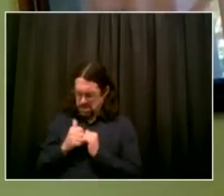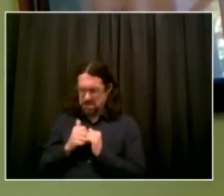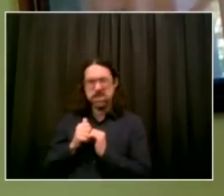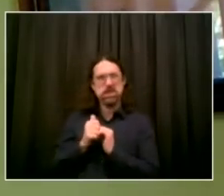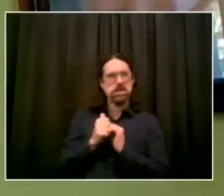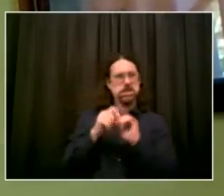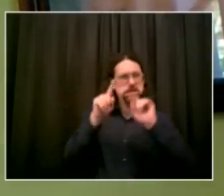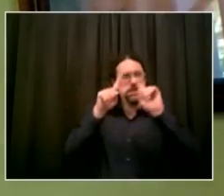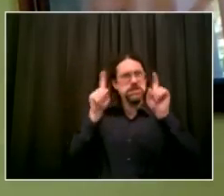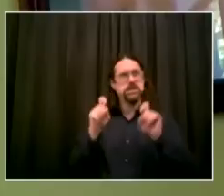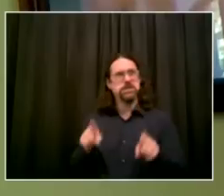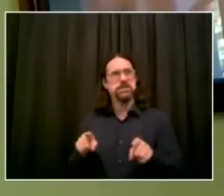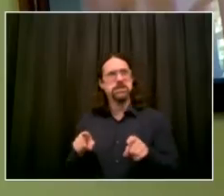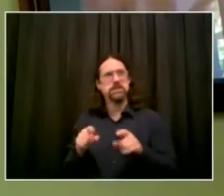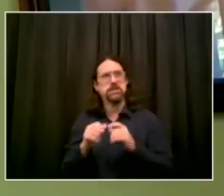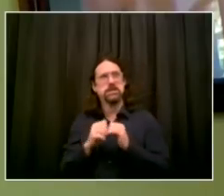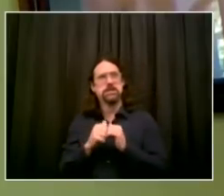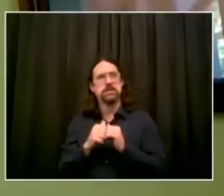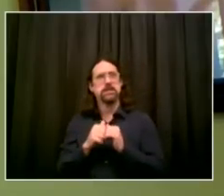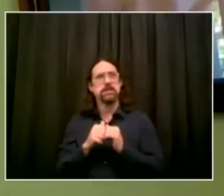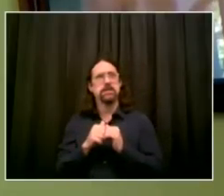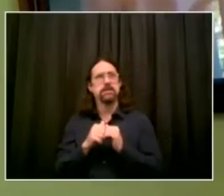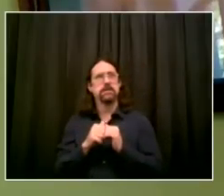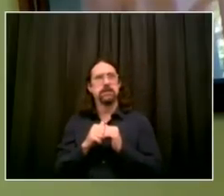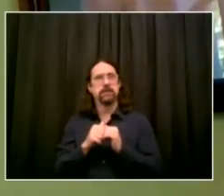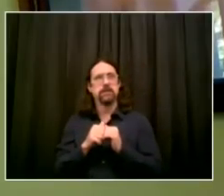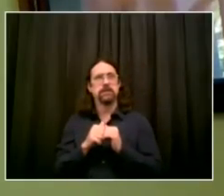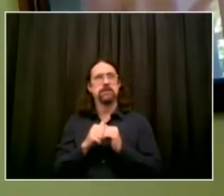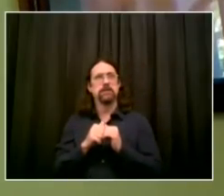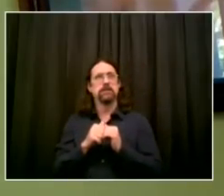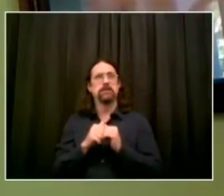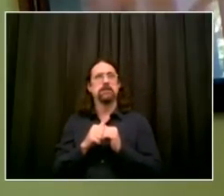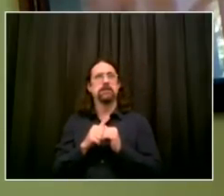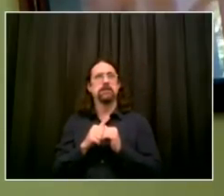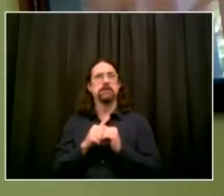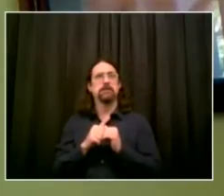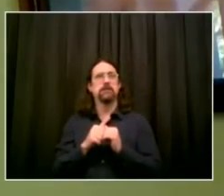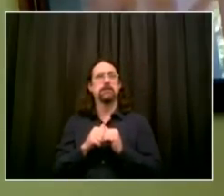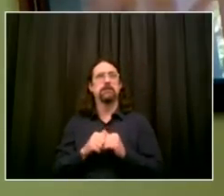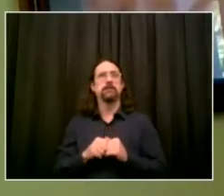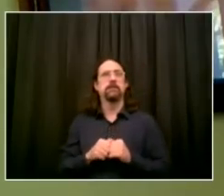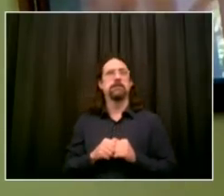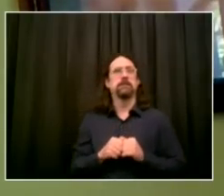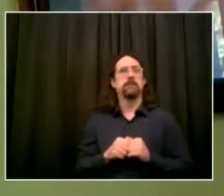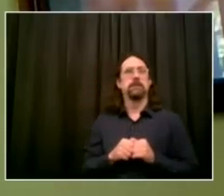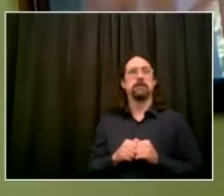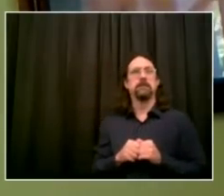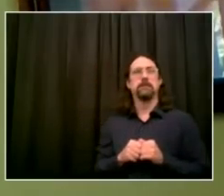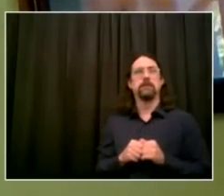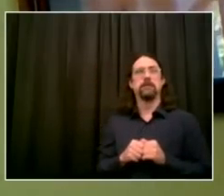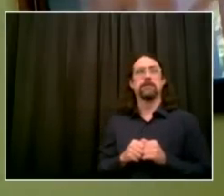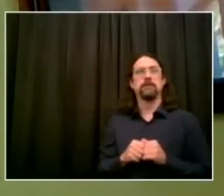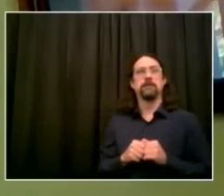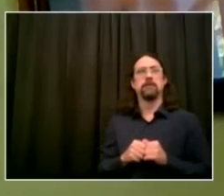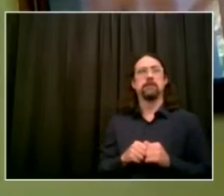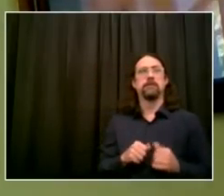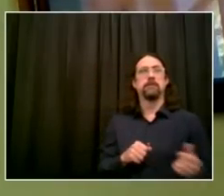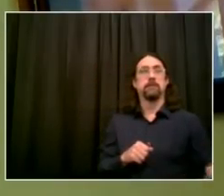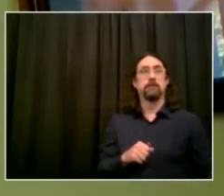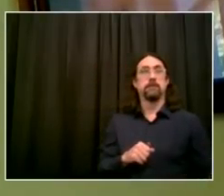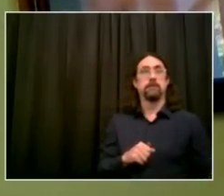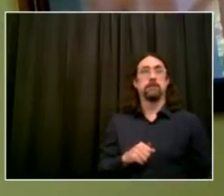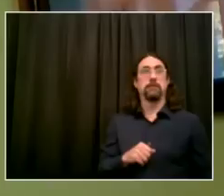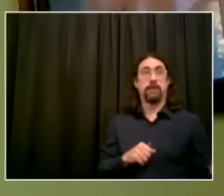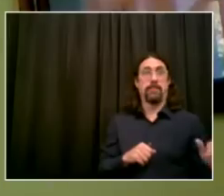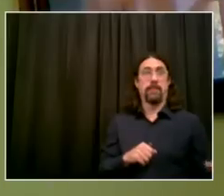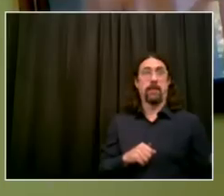about both local transmission as well as specifically in these areas what we call widespread transmission, when there are enough